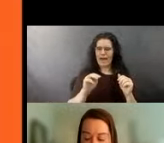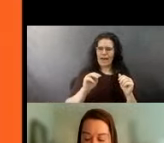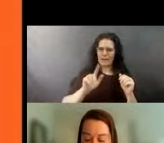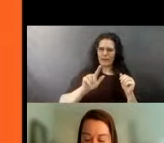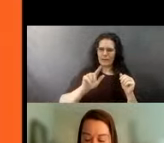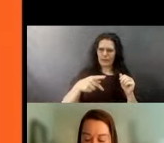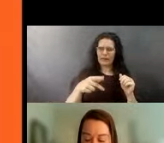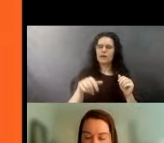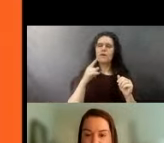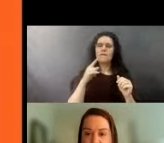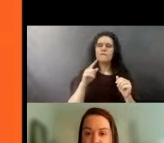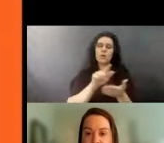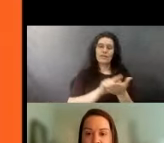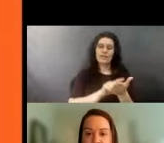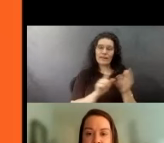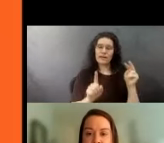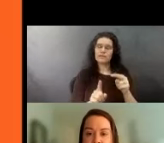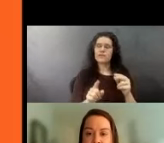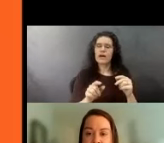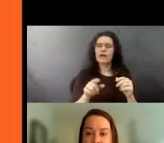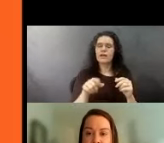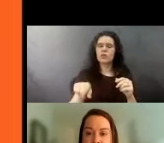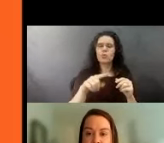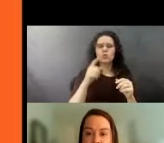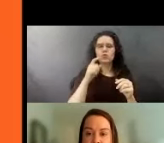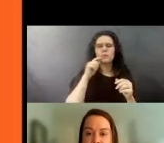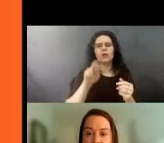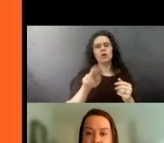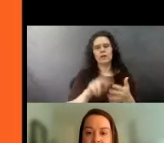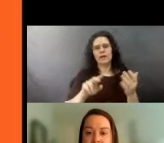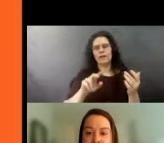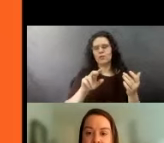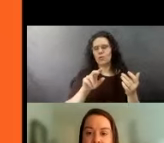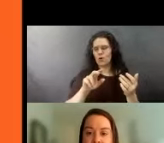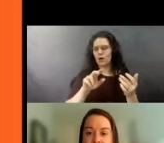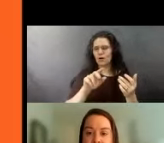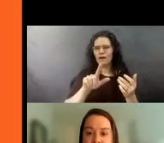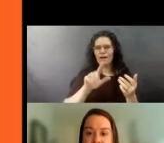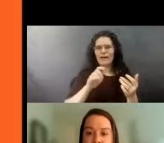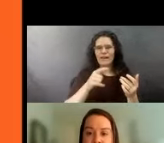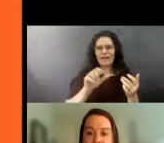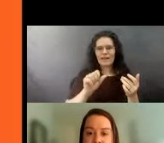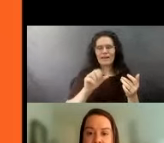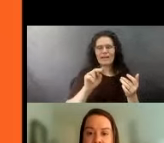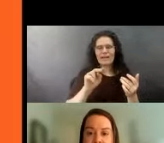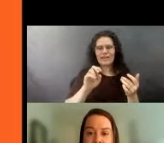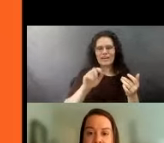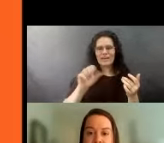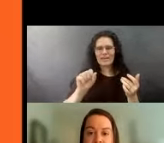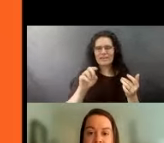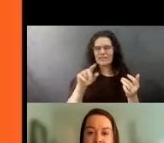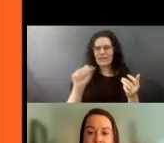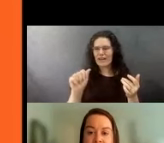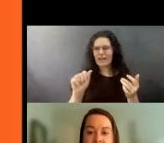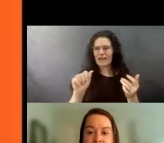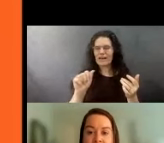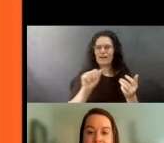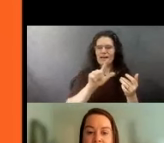equation, you should be looking really at your legal needs data. So LSC's Justice Gap Report provides